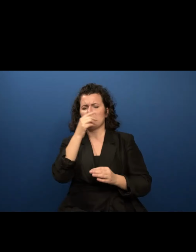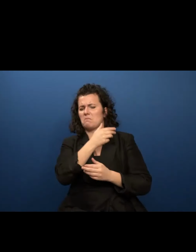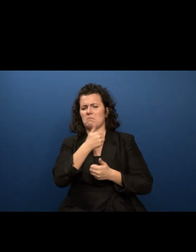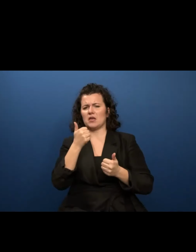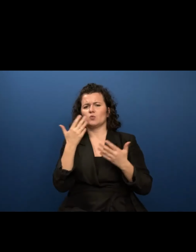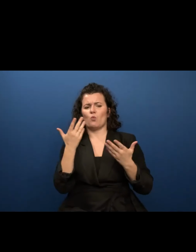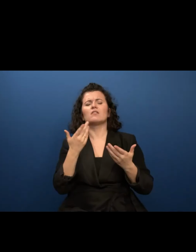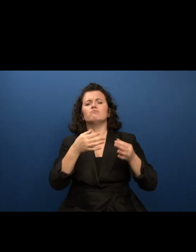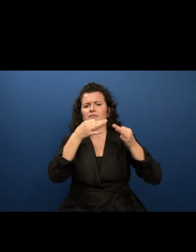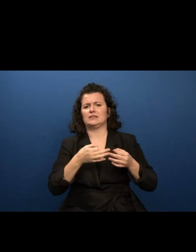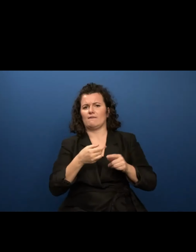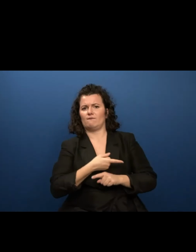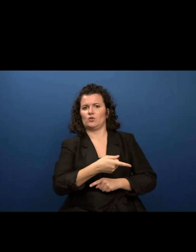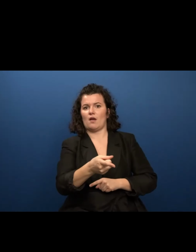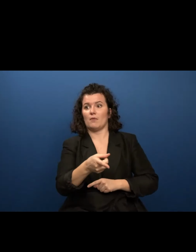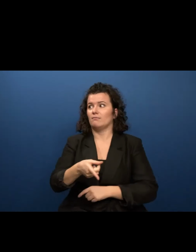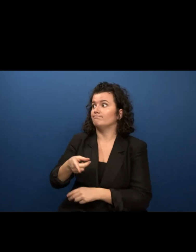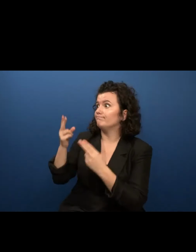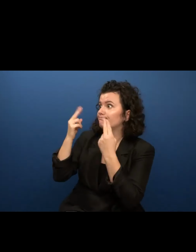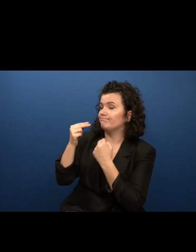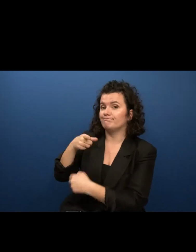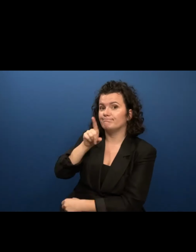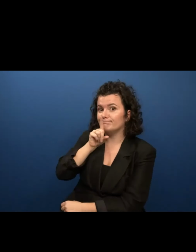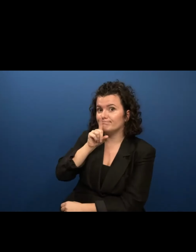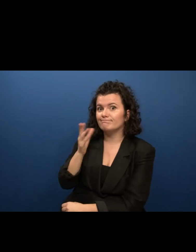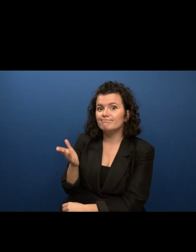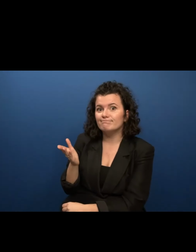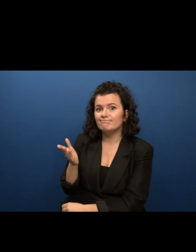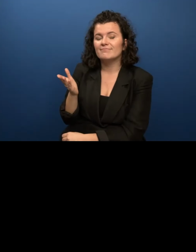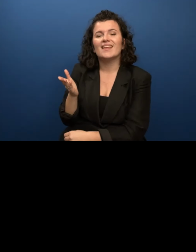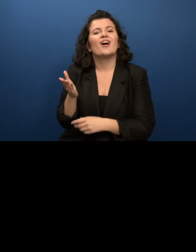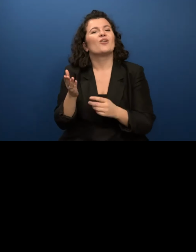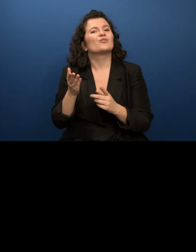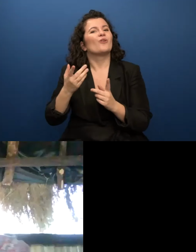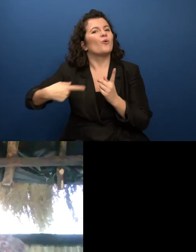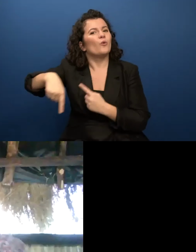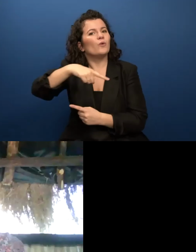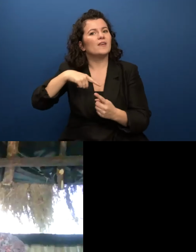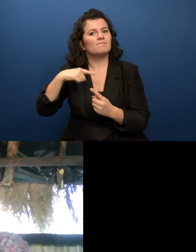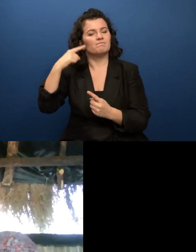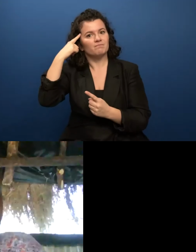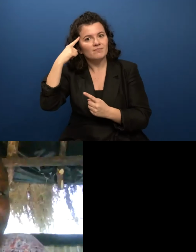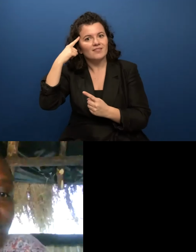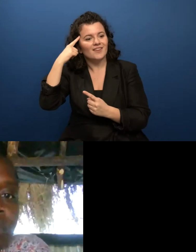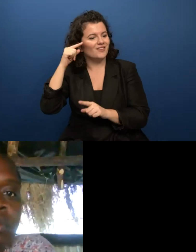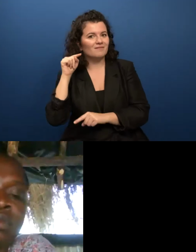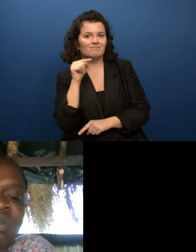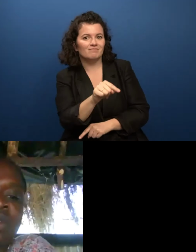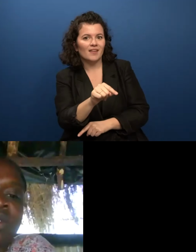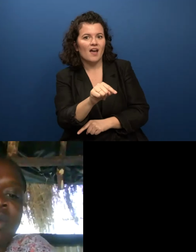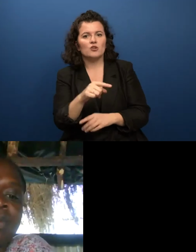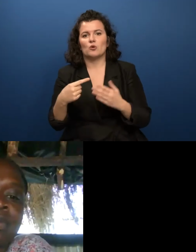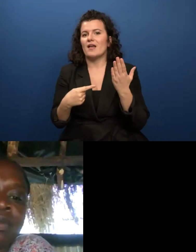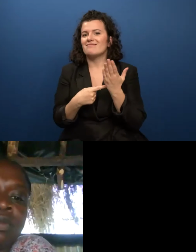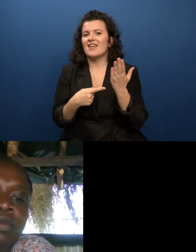very difficult, because the assumption is people are doing their best, again, the given circumstances, given the availability of technology exists.